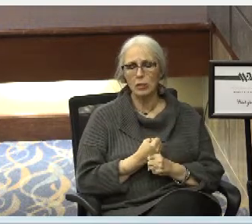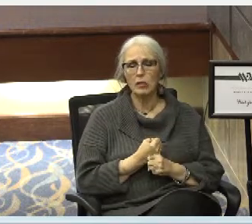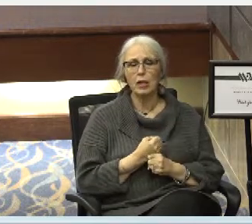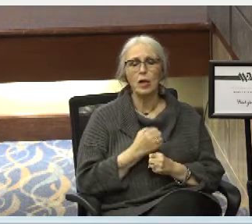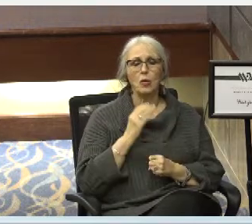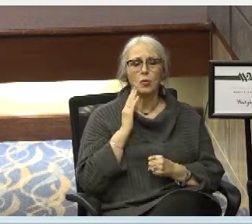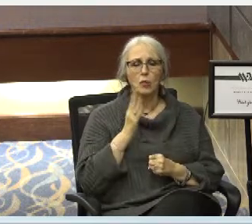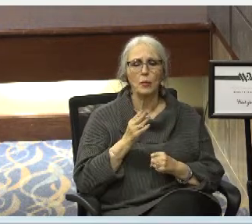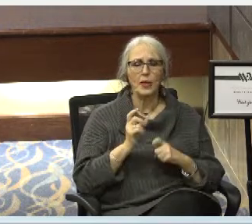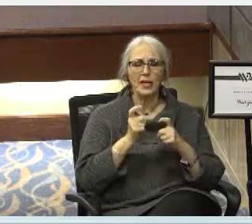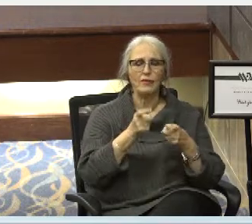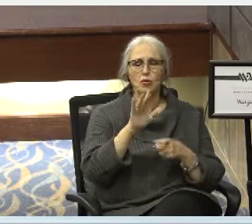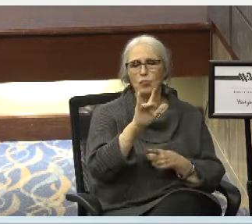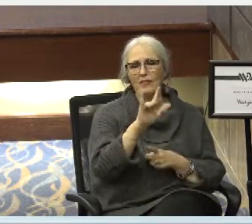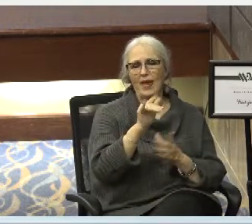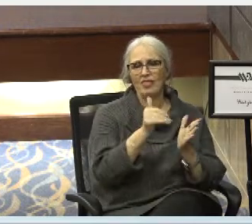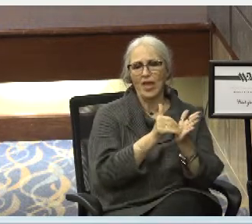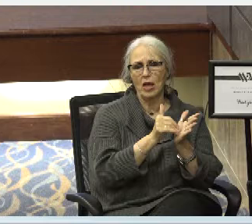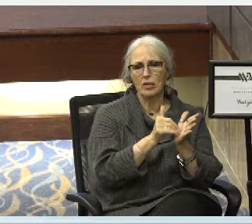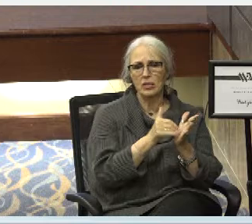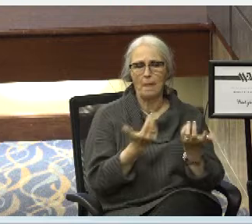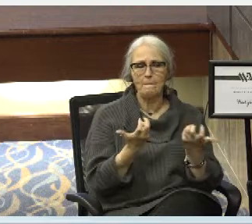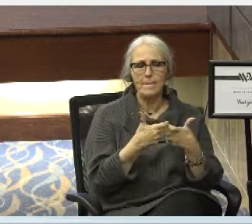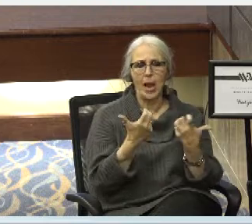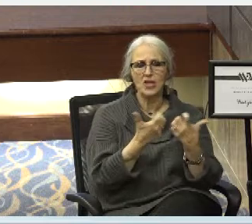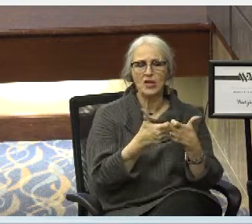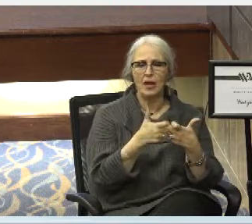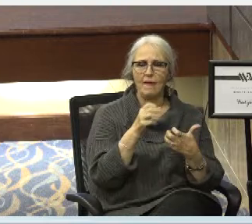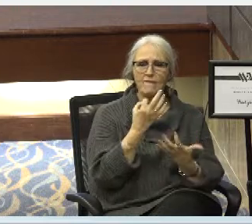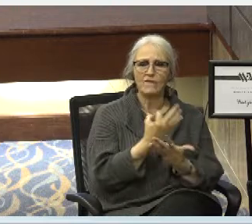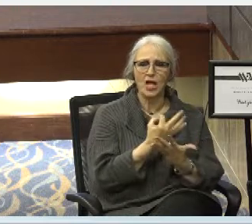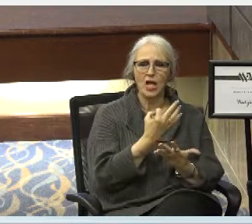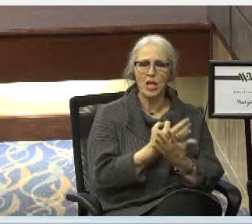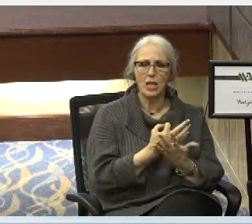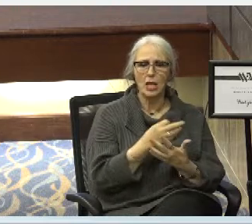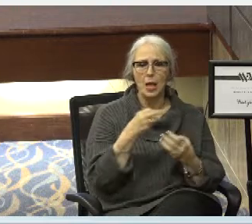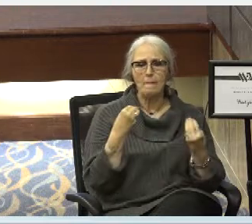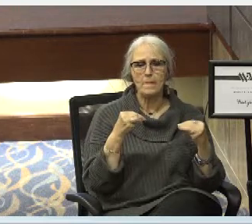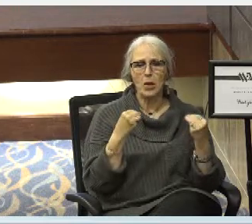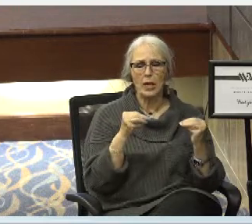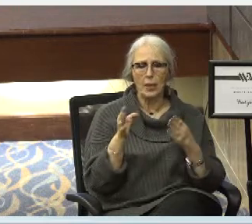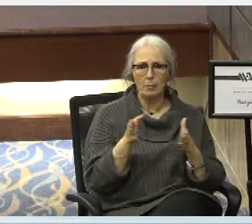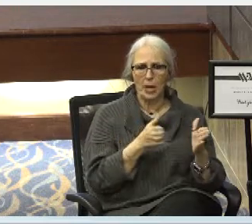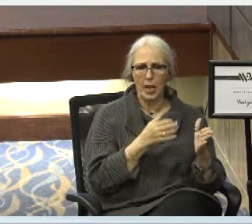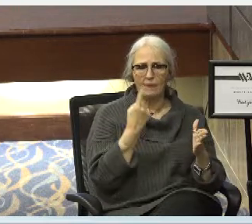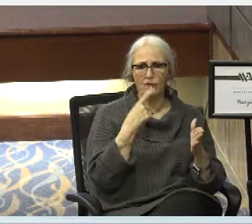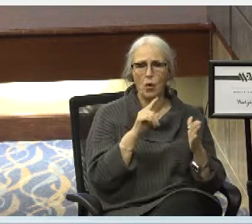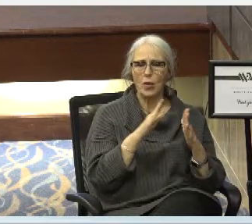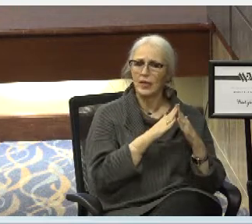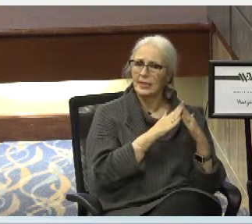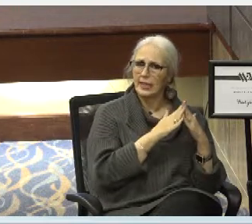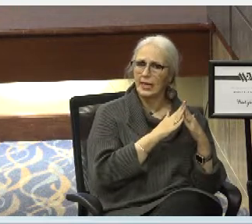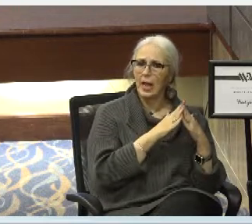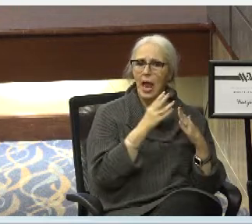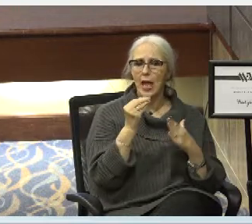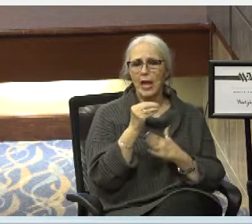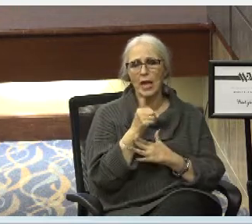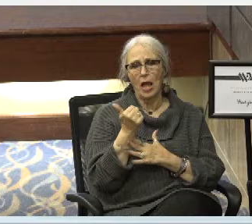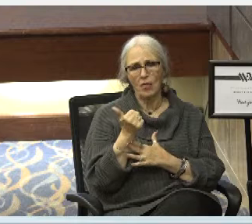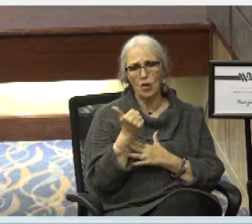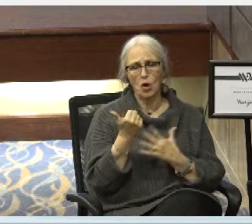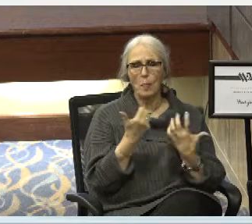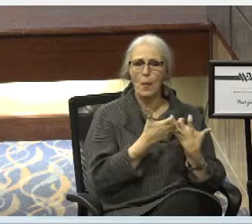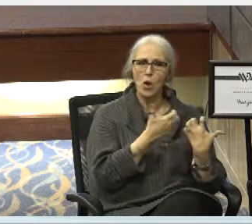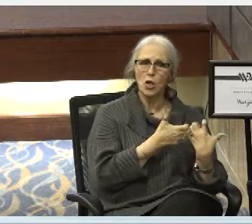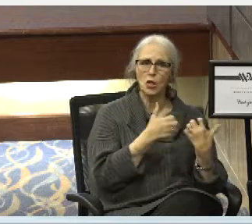will be contributing $25,000 in matching funds for a marketing plan for the pavilion, of which the city and some other partners